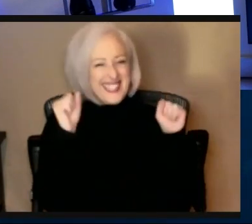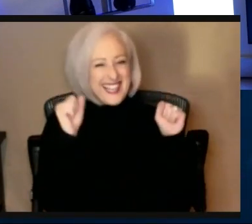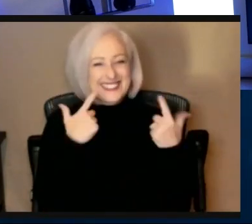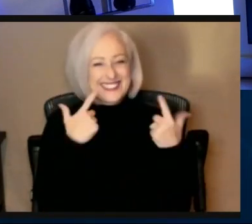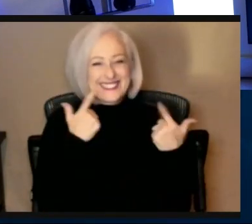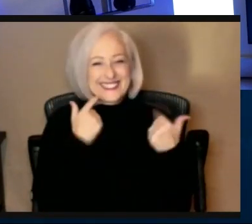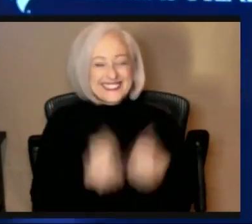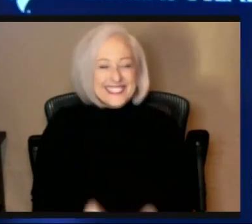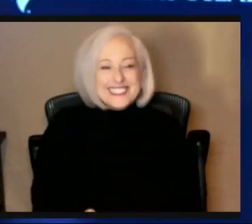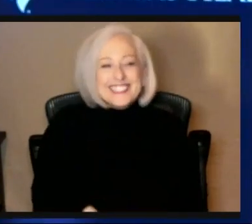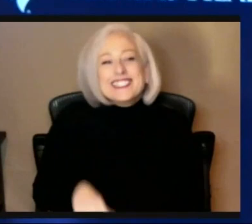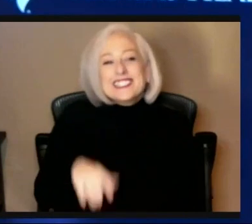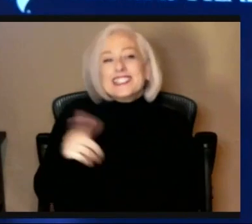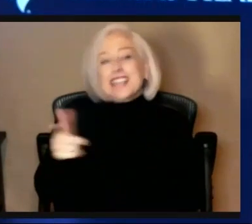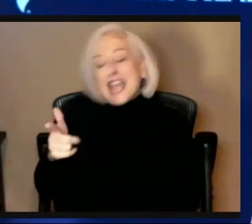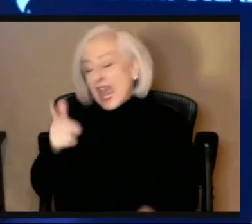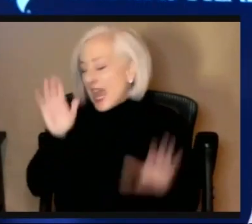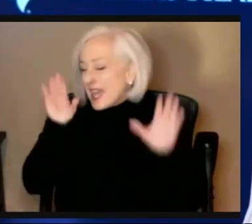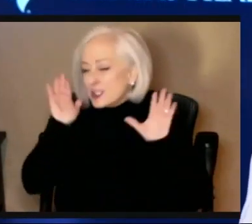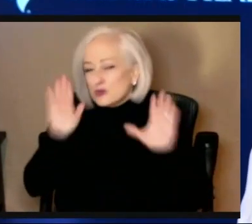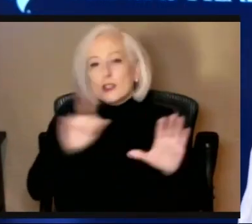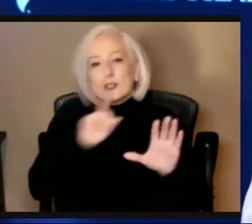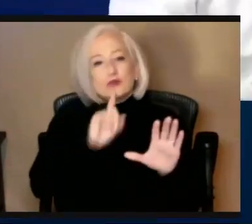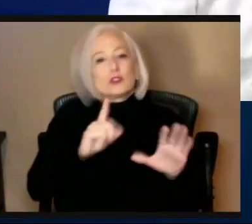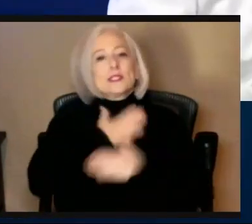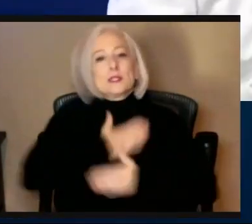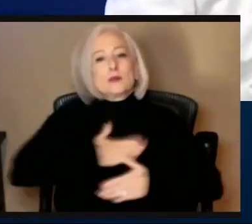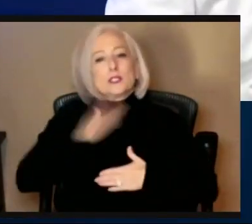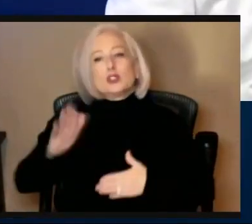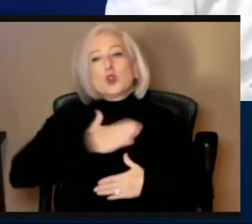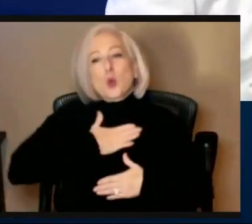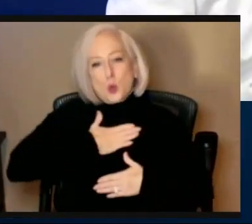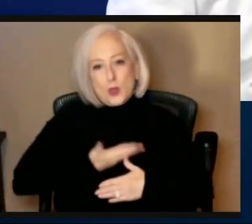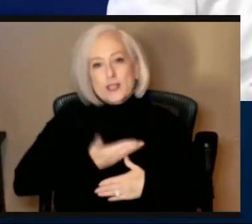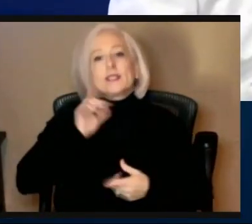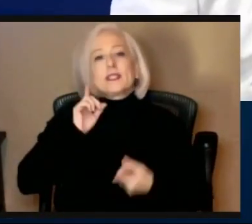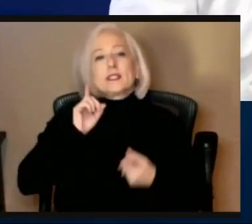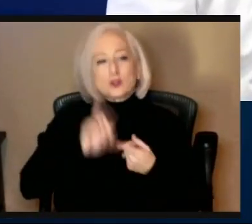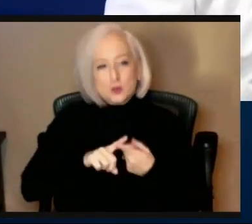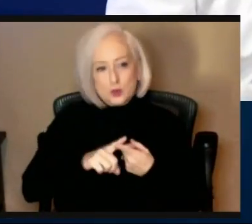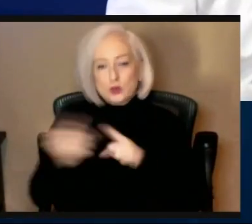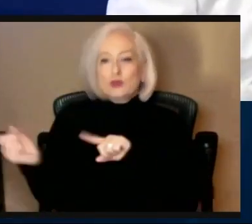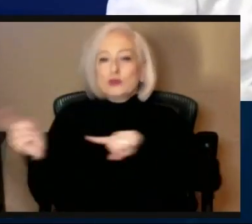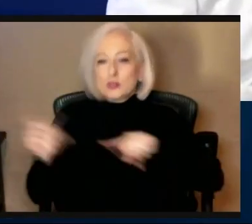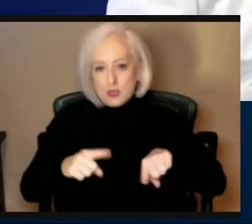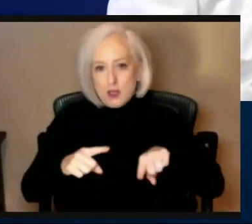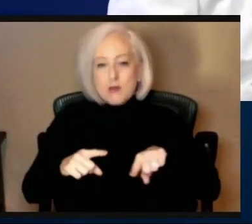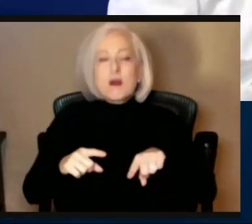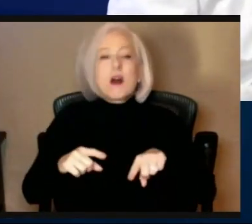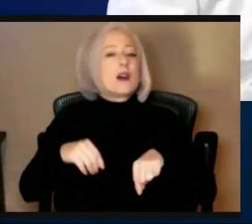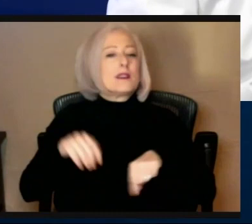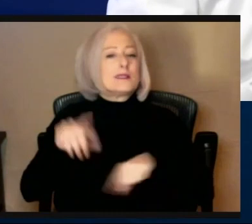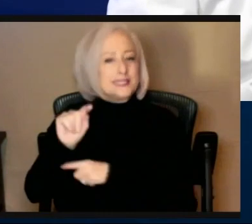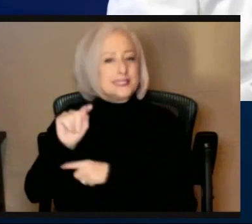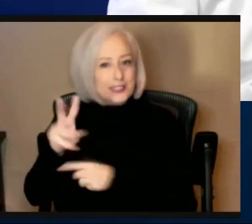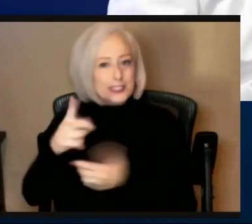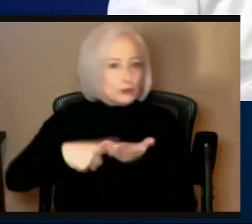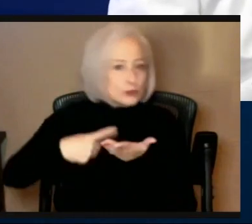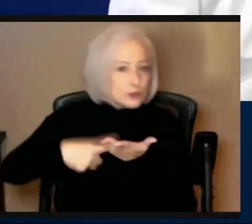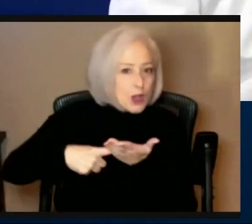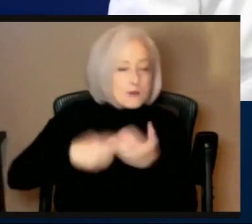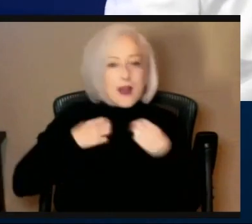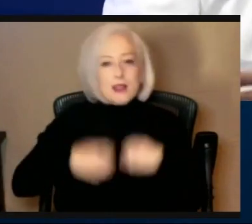and I greatly appreciate your willingness to come onto this program and just talk about lung cancer screening and demystify